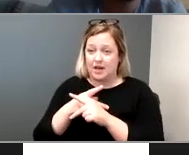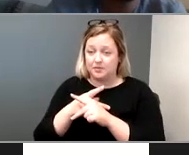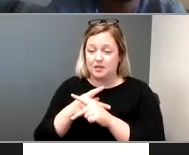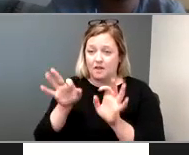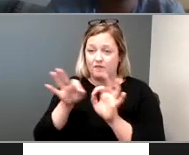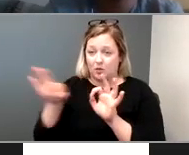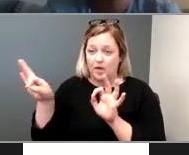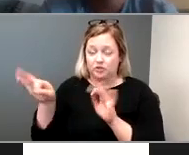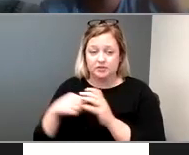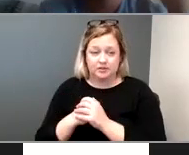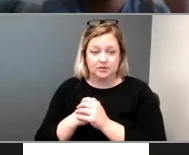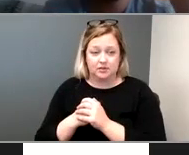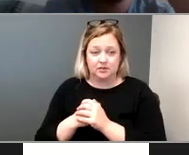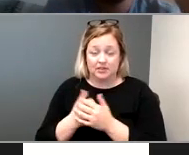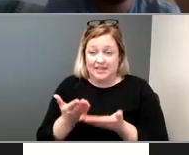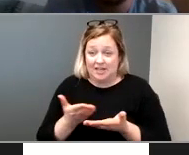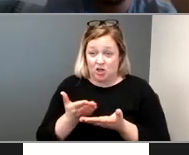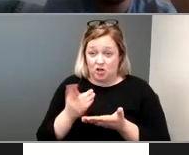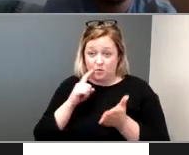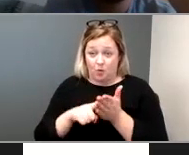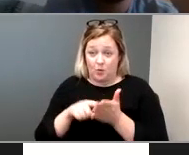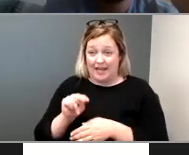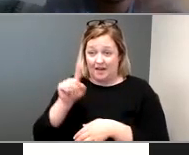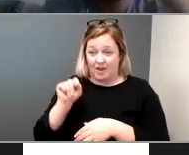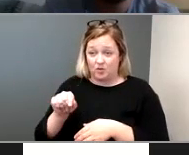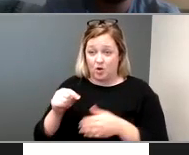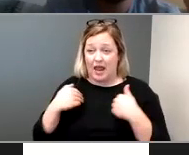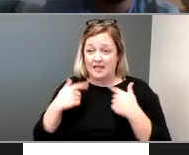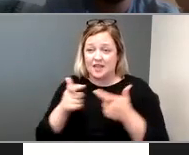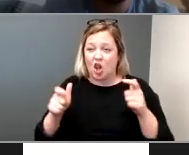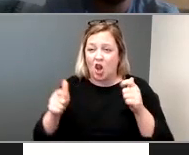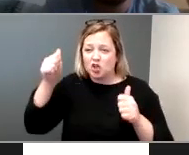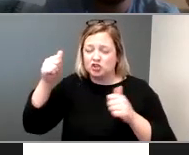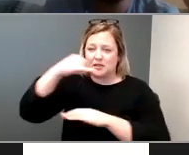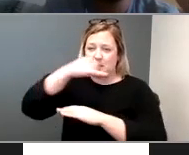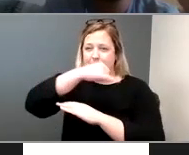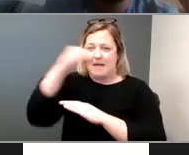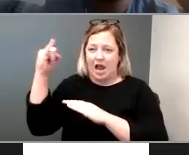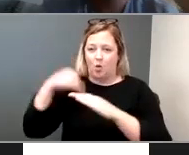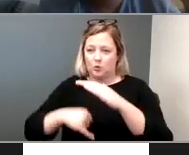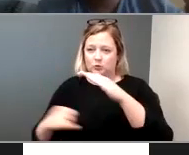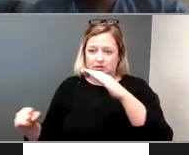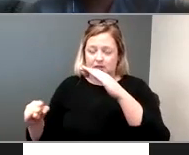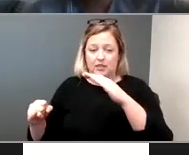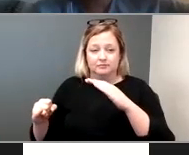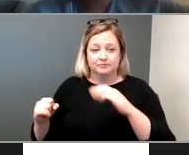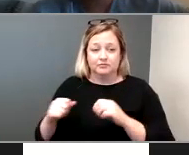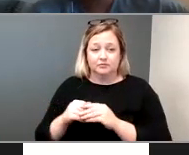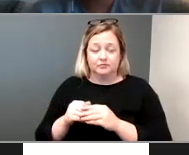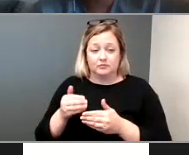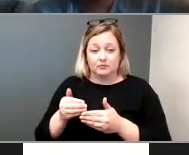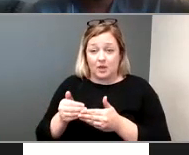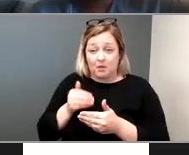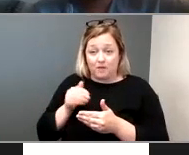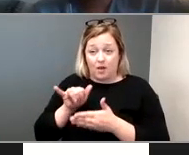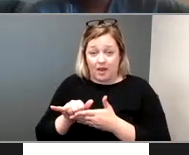n factorial has the largest bounds till now. After that, before that, we also have n raised to